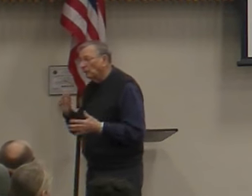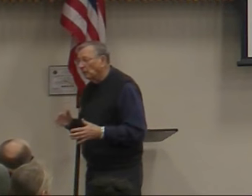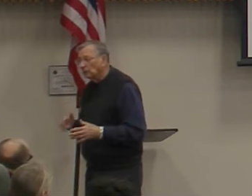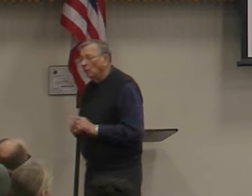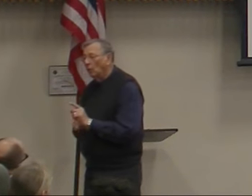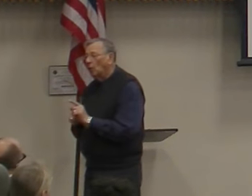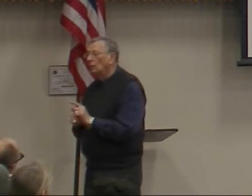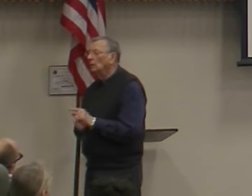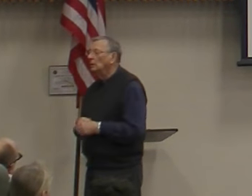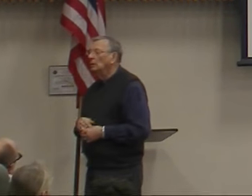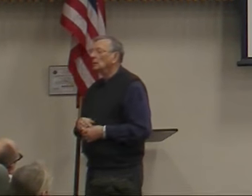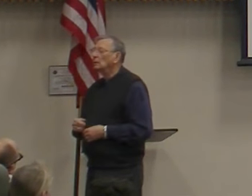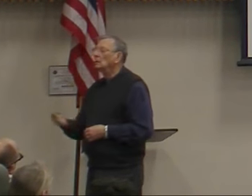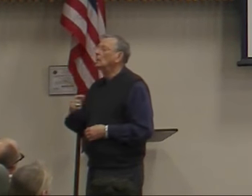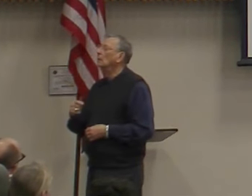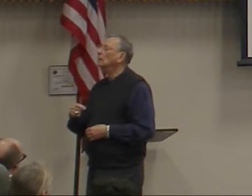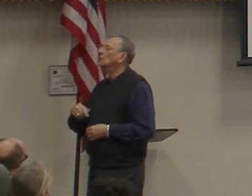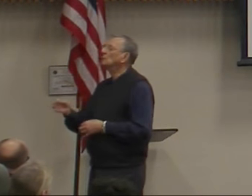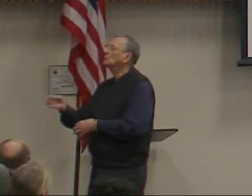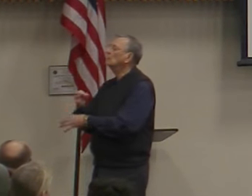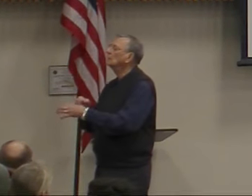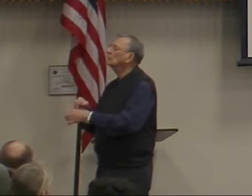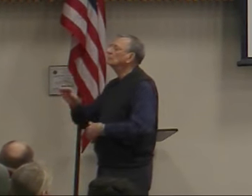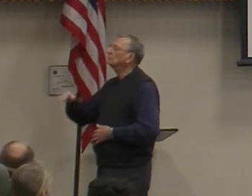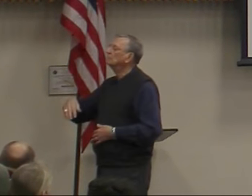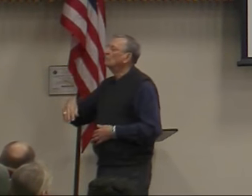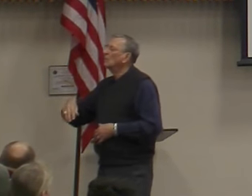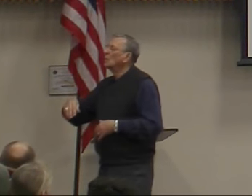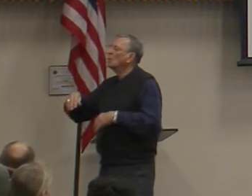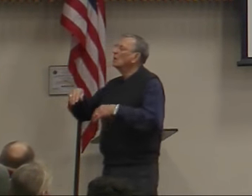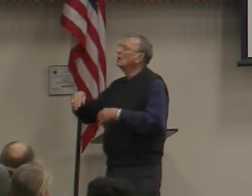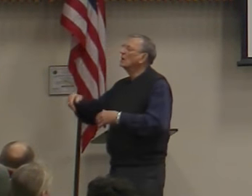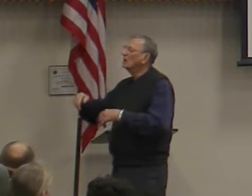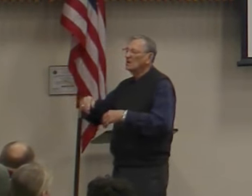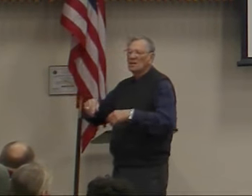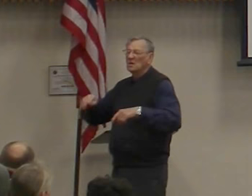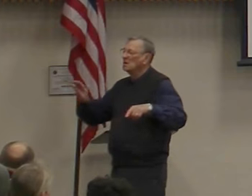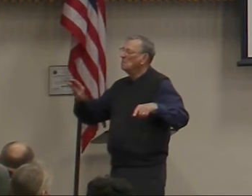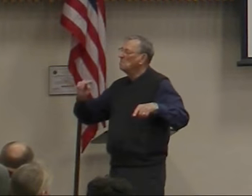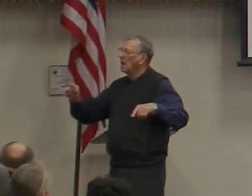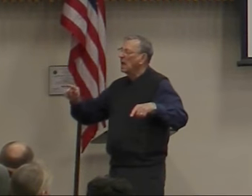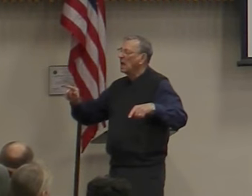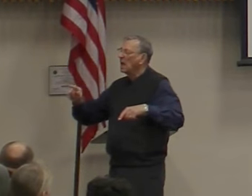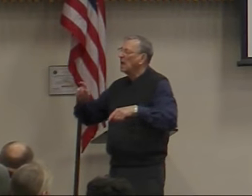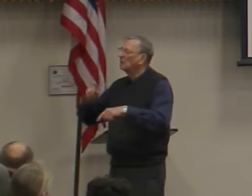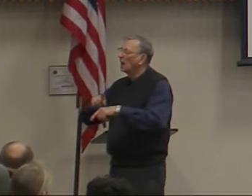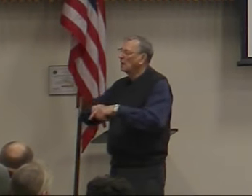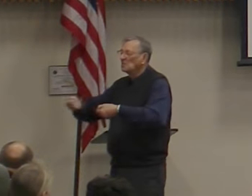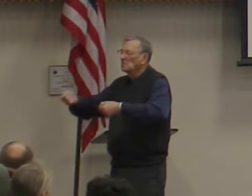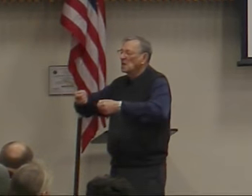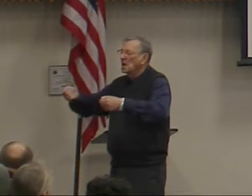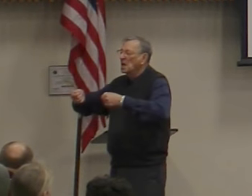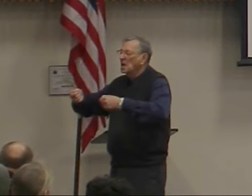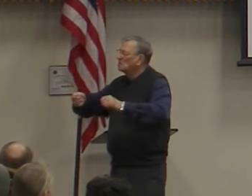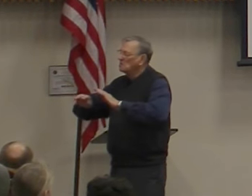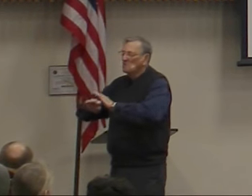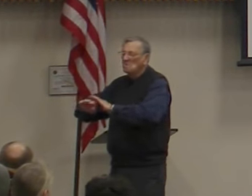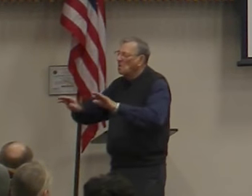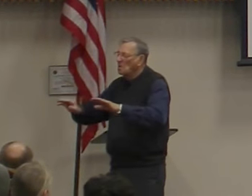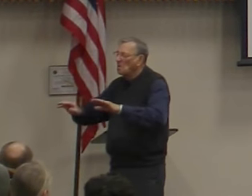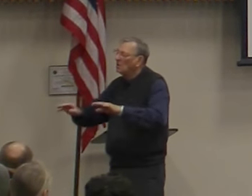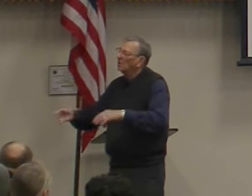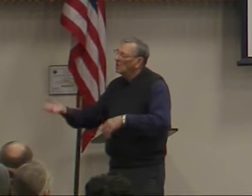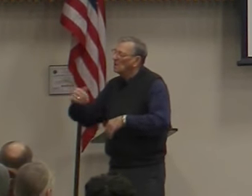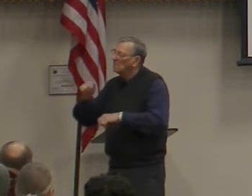later. Tells him instead, the rain of Baal on my land is about to end. He goes on Mount